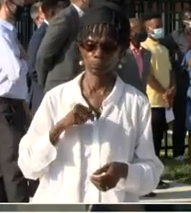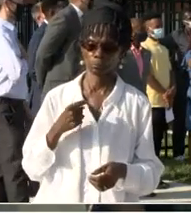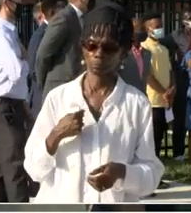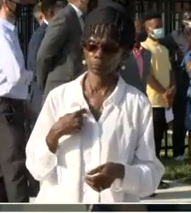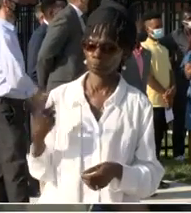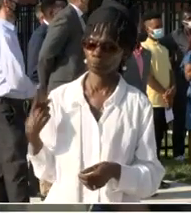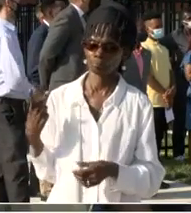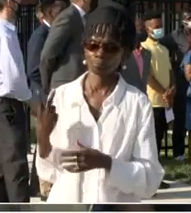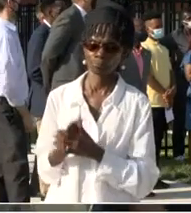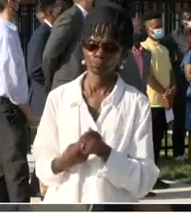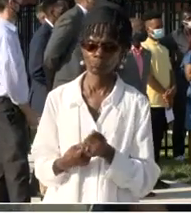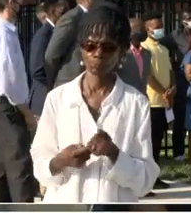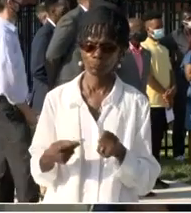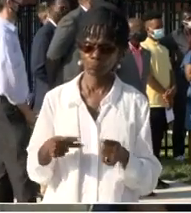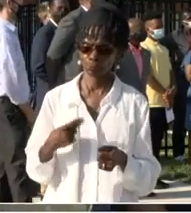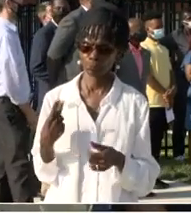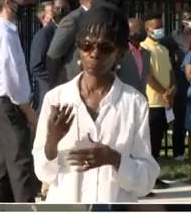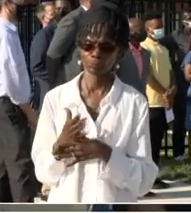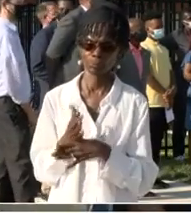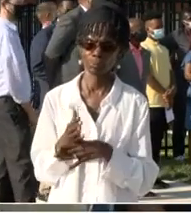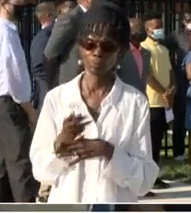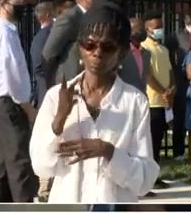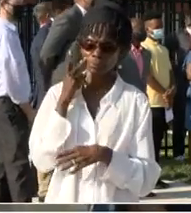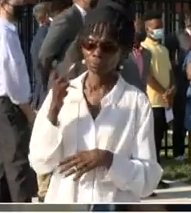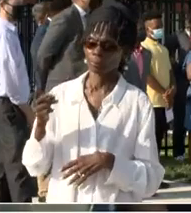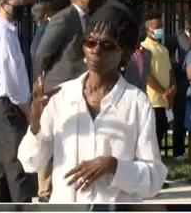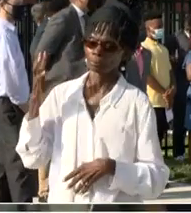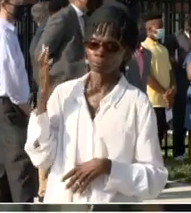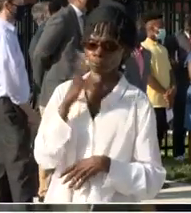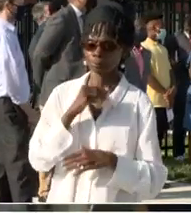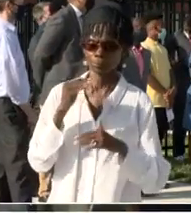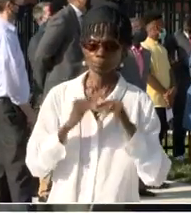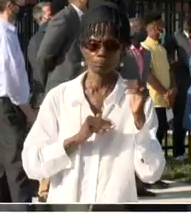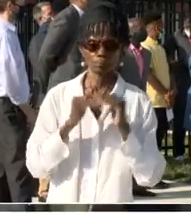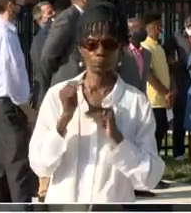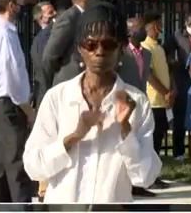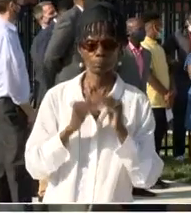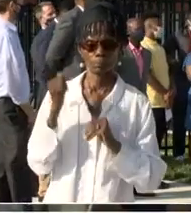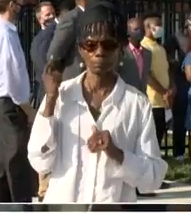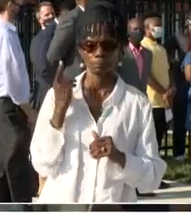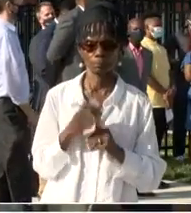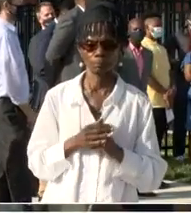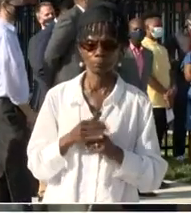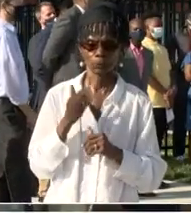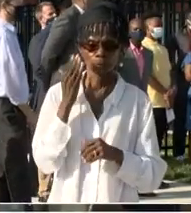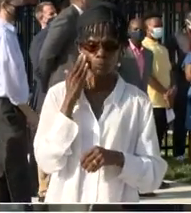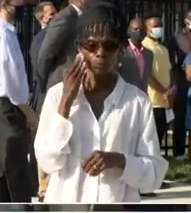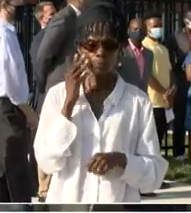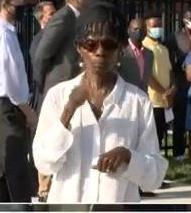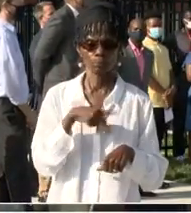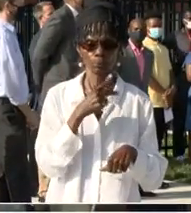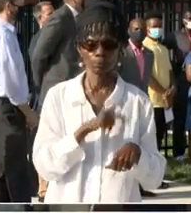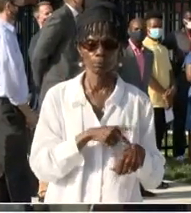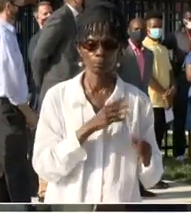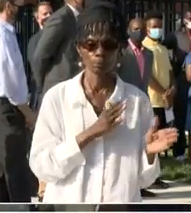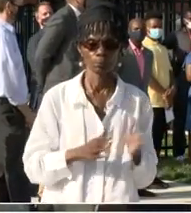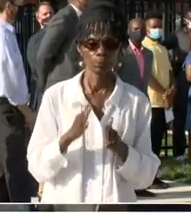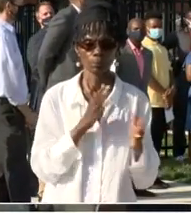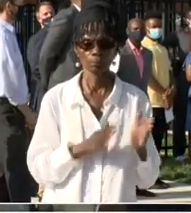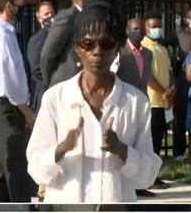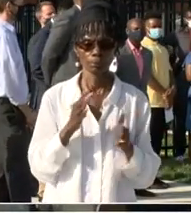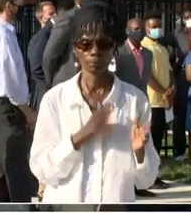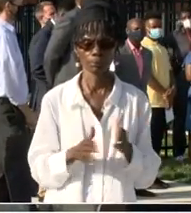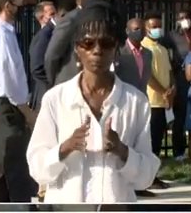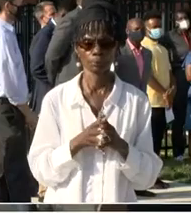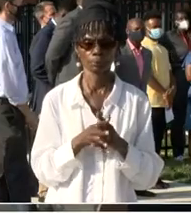pride when I see this beautiful building. And I know the principal is going to plan, as it works for the